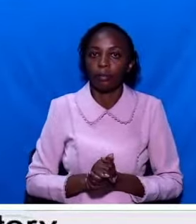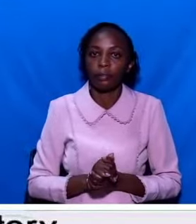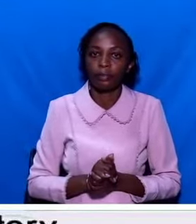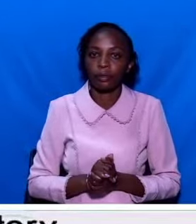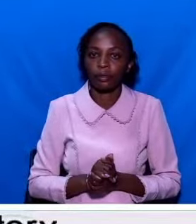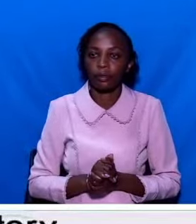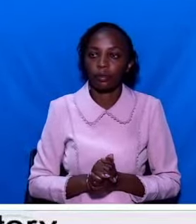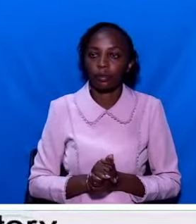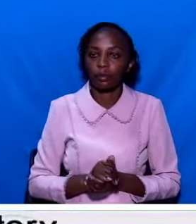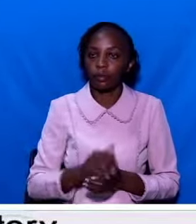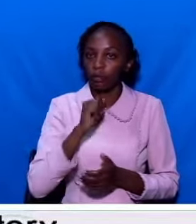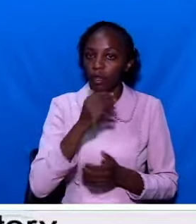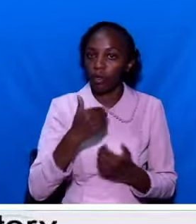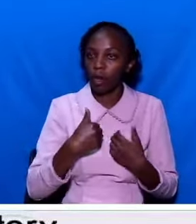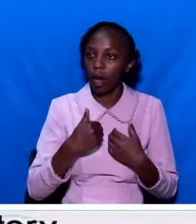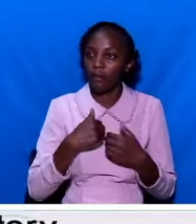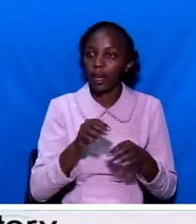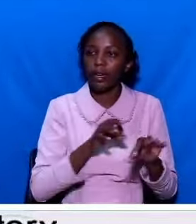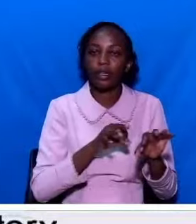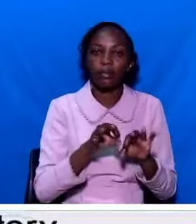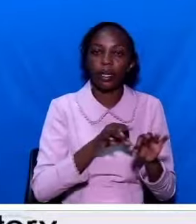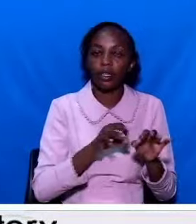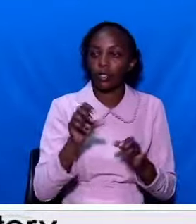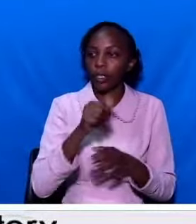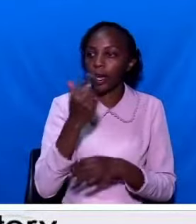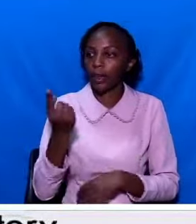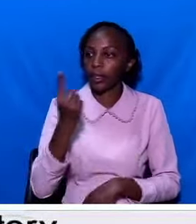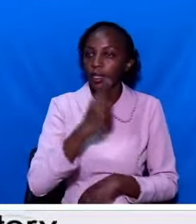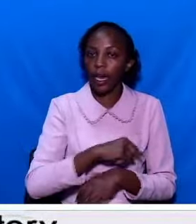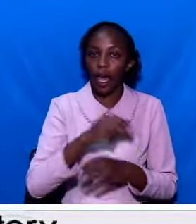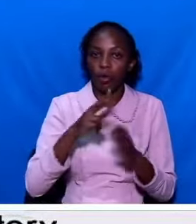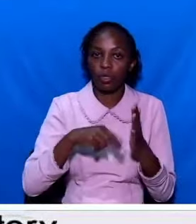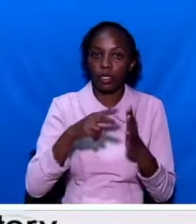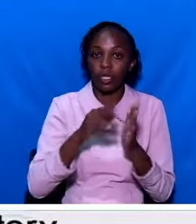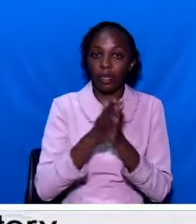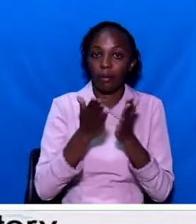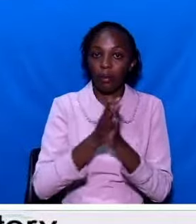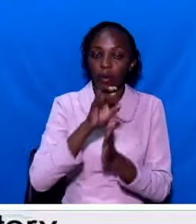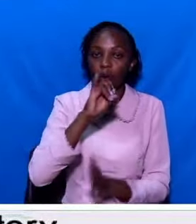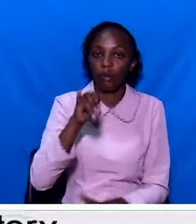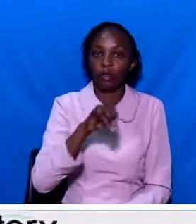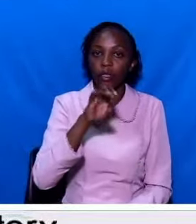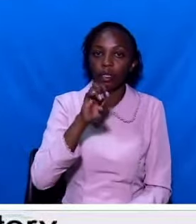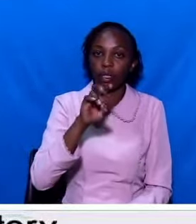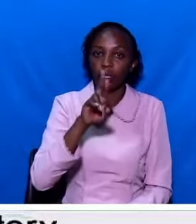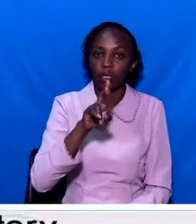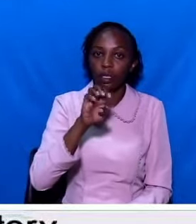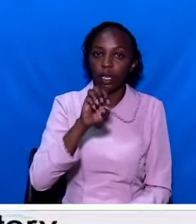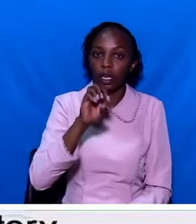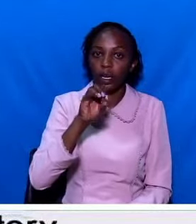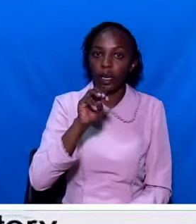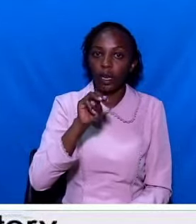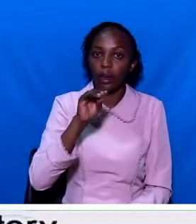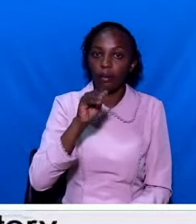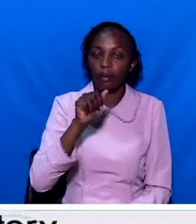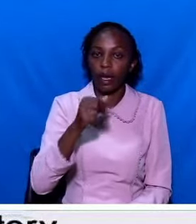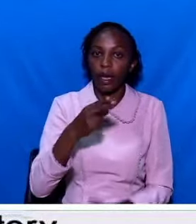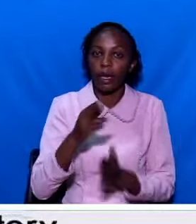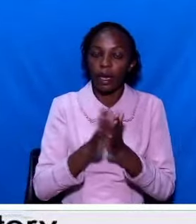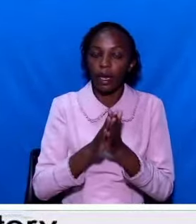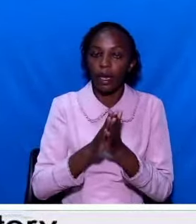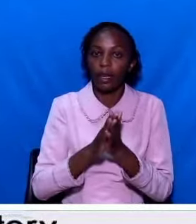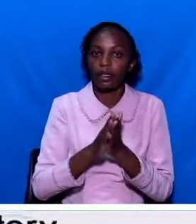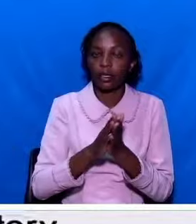You don't have an explanation. You know, the other day I was reading the book of Jeremiah, and when Jeremiah was told, arise and go to the potter's